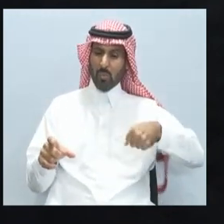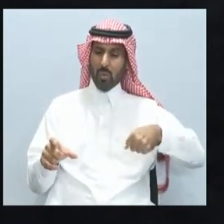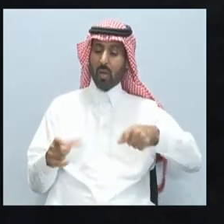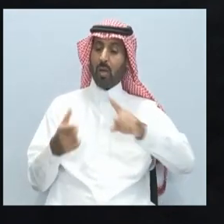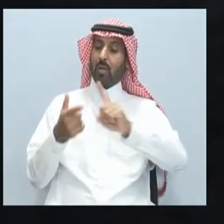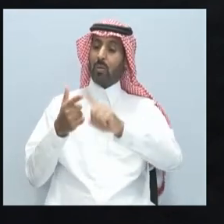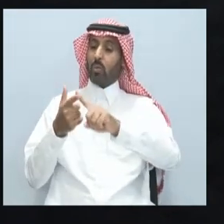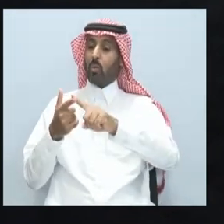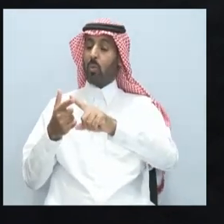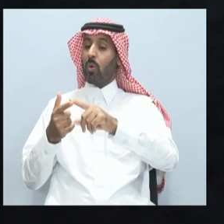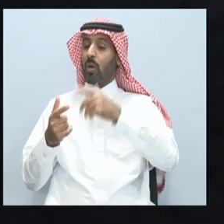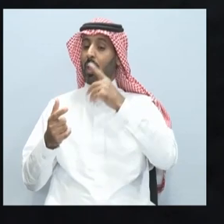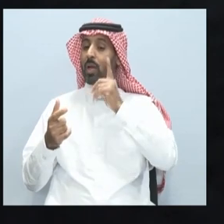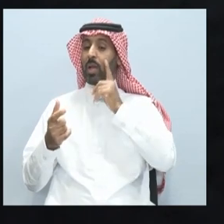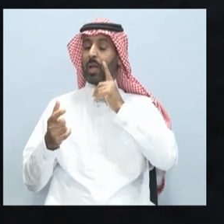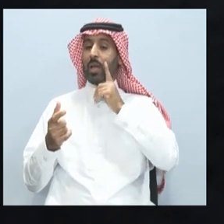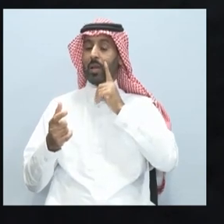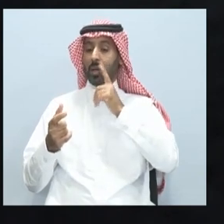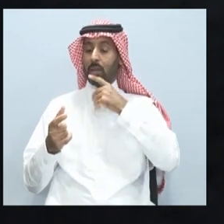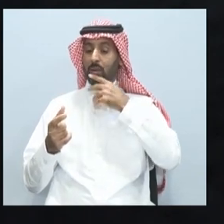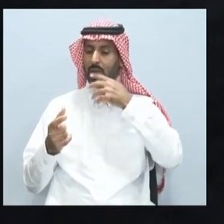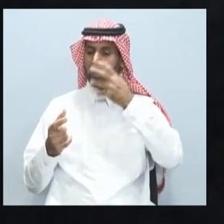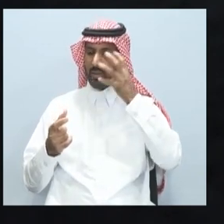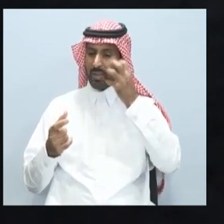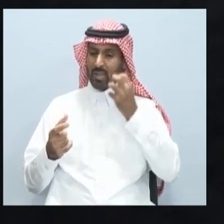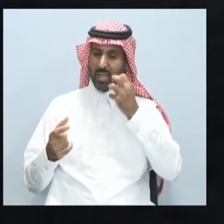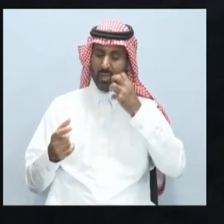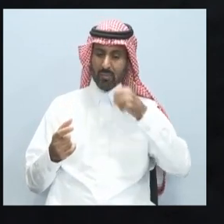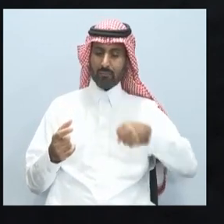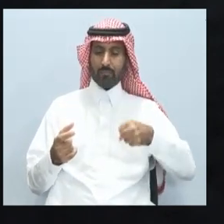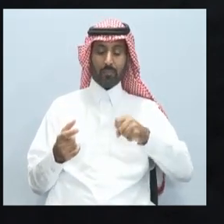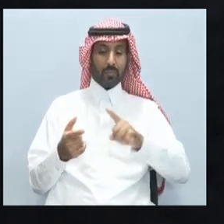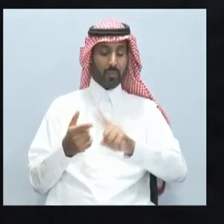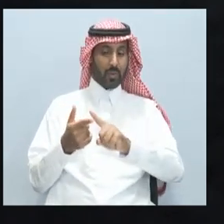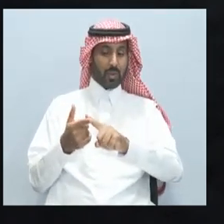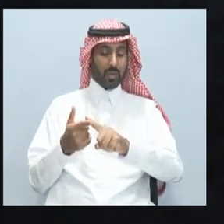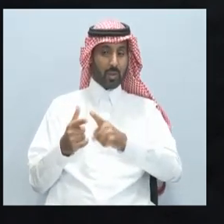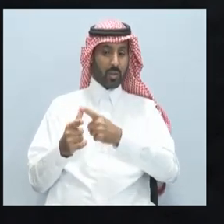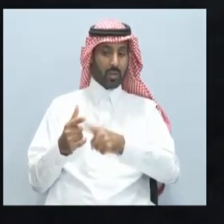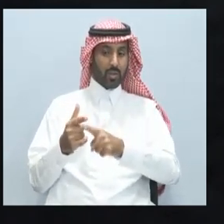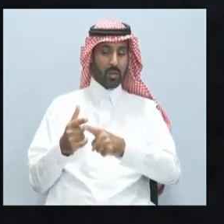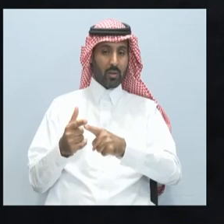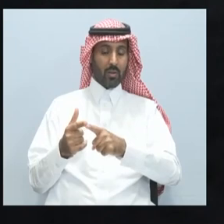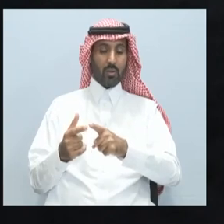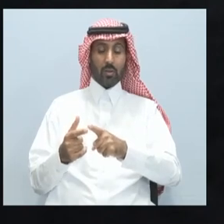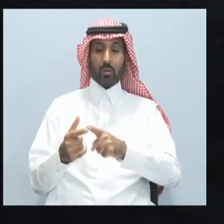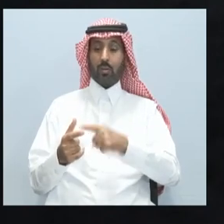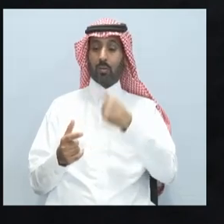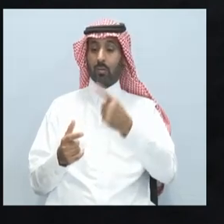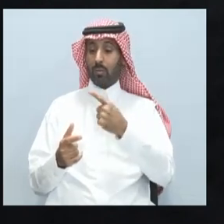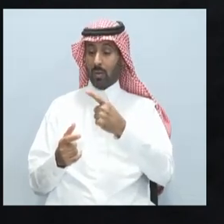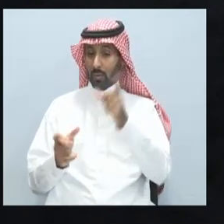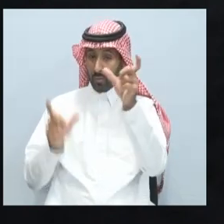two characters. Now each one has lots of characteristics mentioned. So now you know that going to your